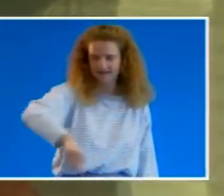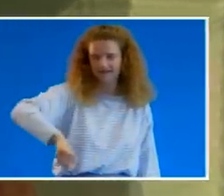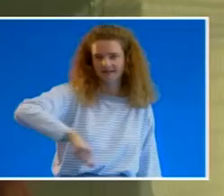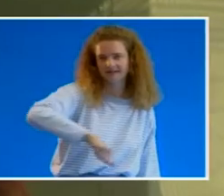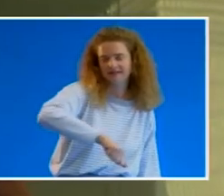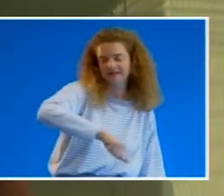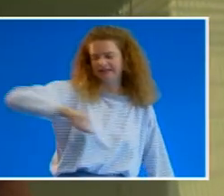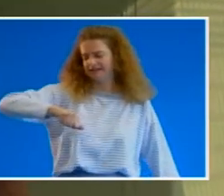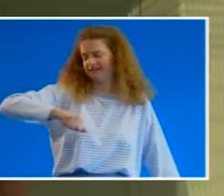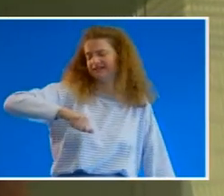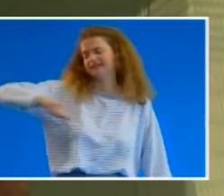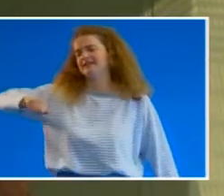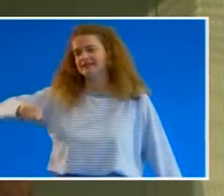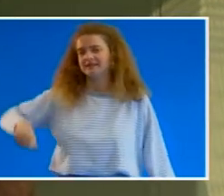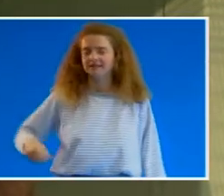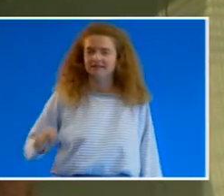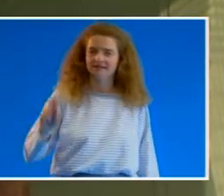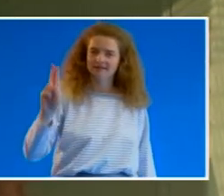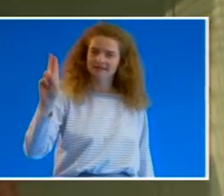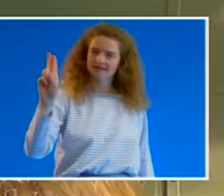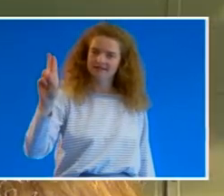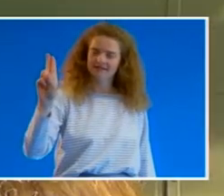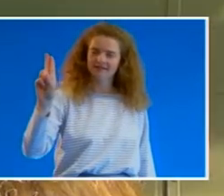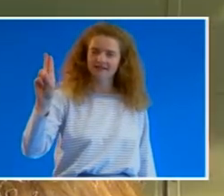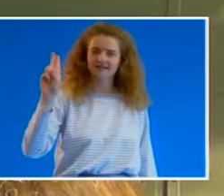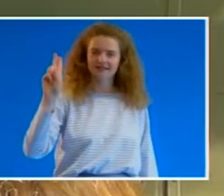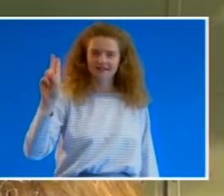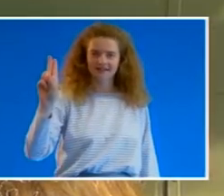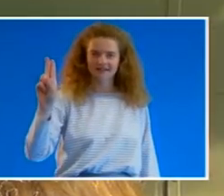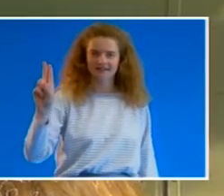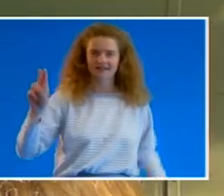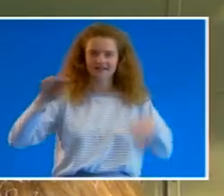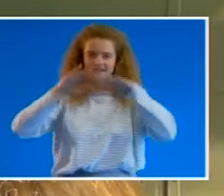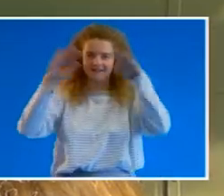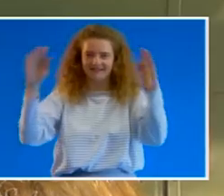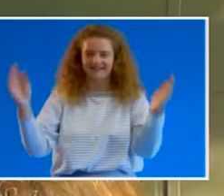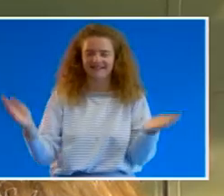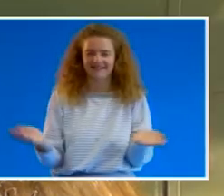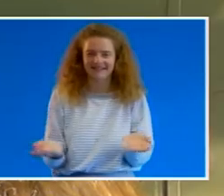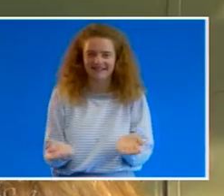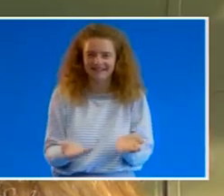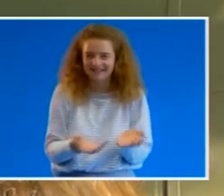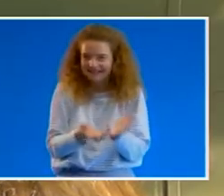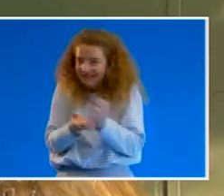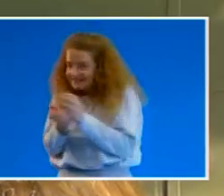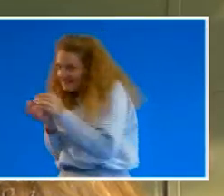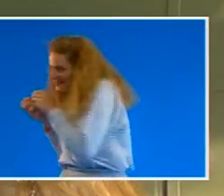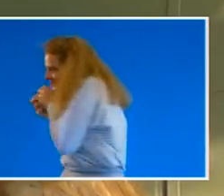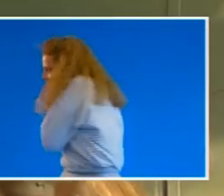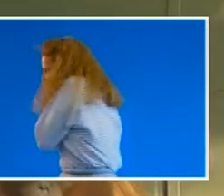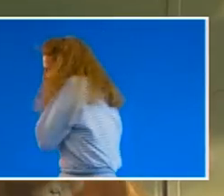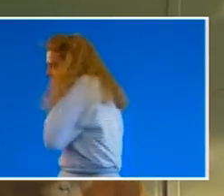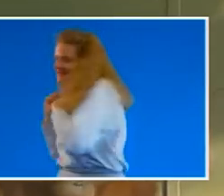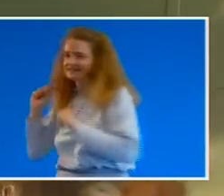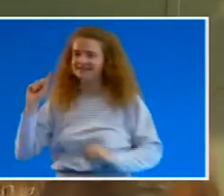glue. One got stuck in it, and then there were two. Two little monkeys found a currant bun. One